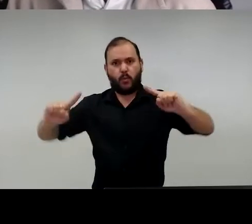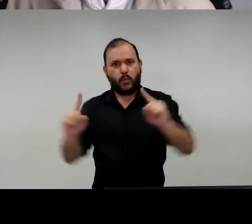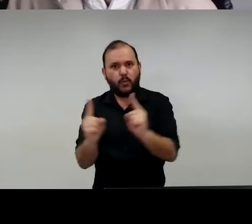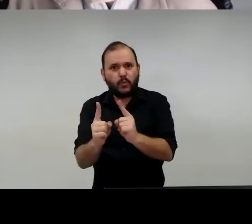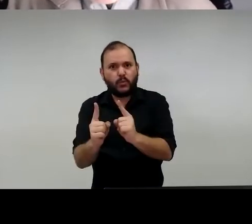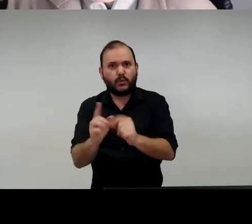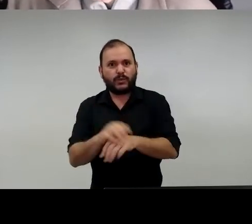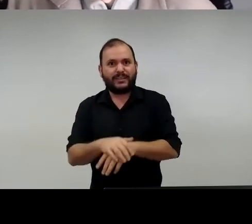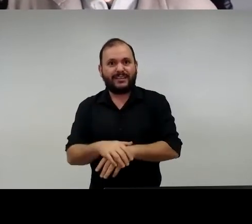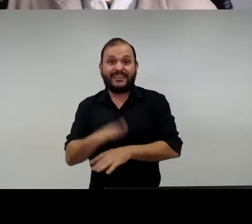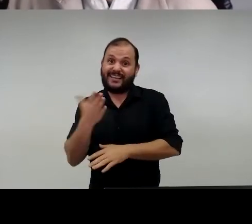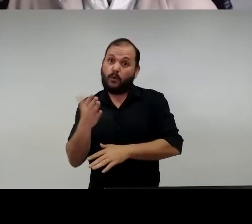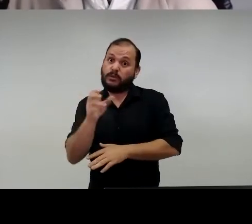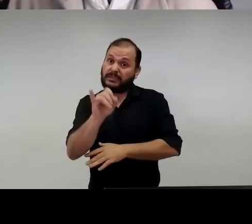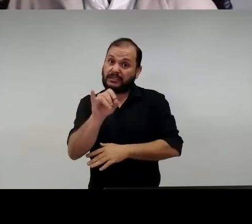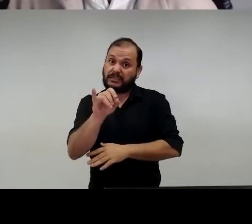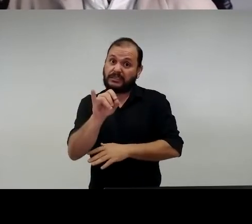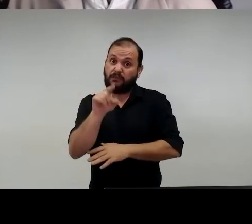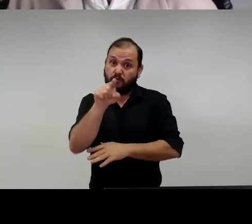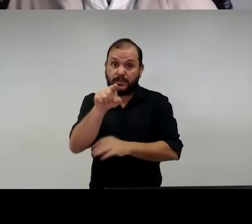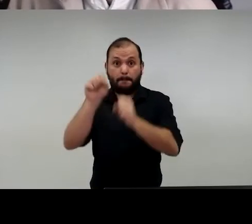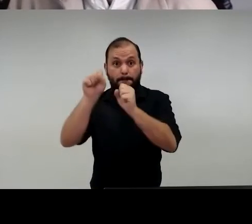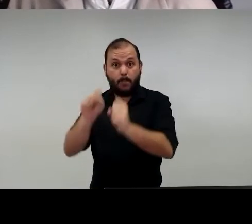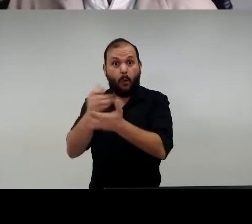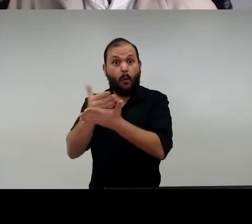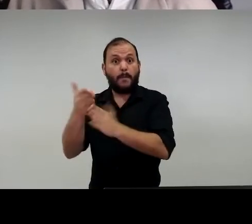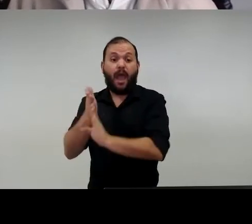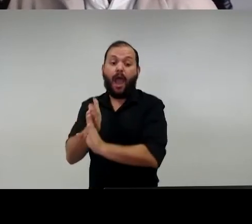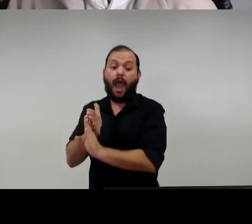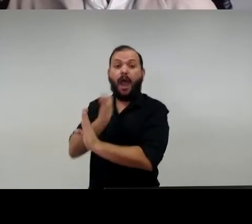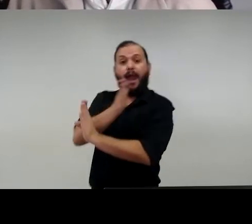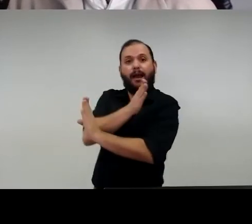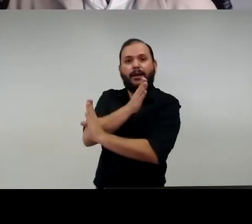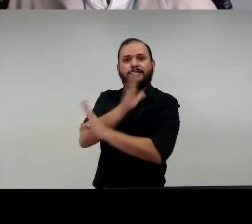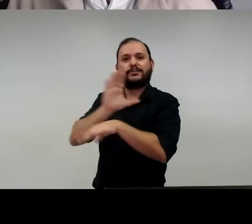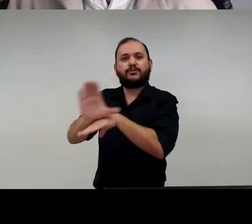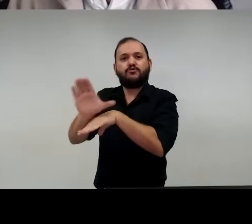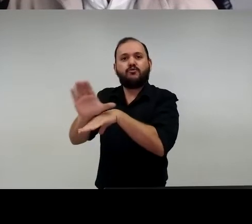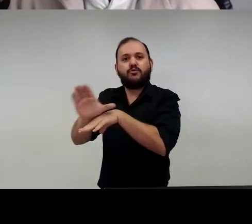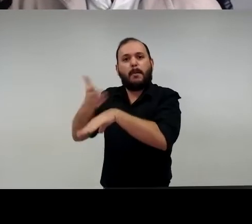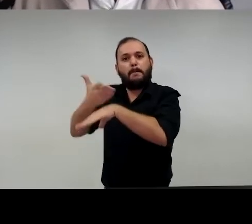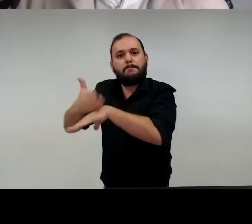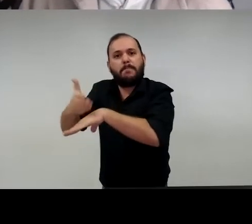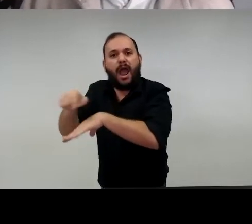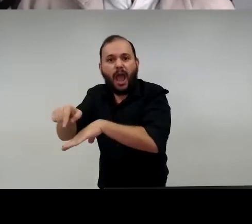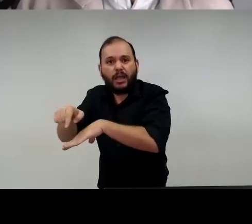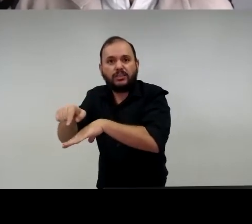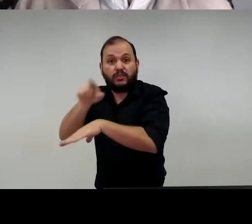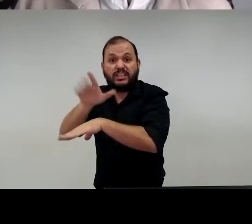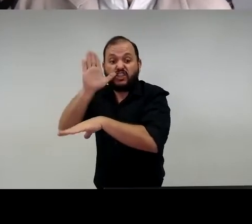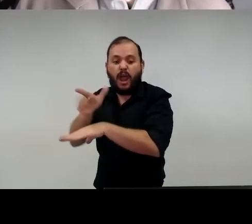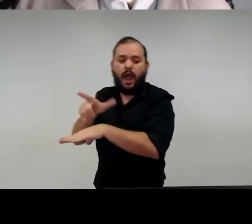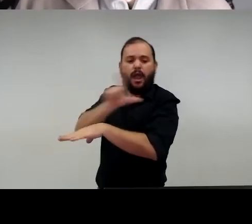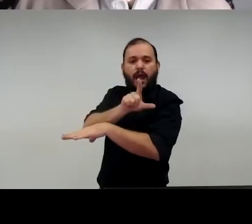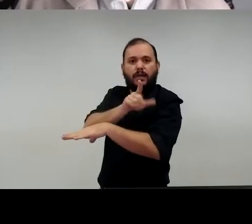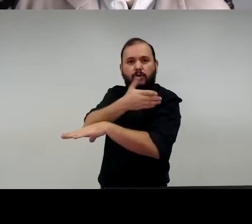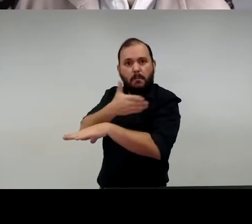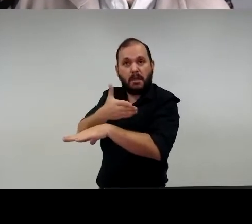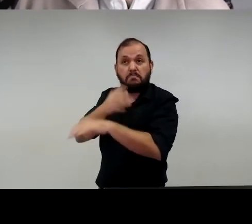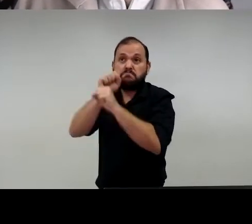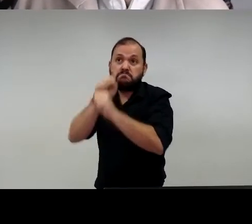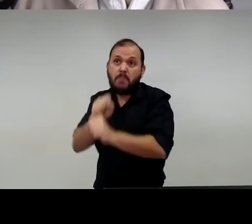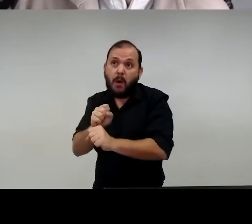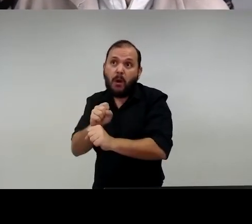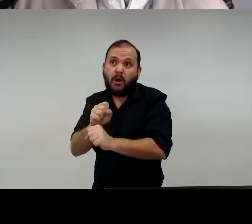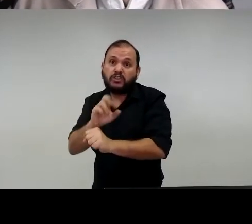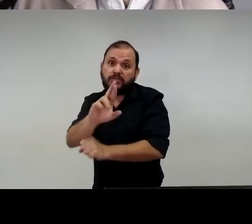start before that, then maybe it would produce better results. I don't know, but this is